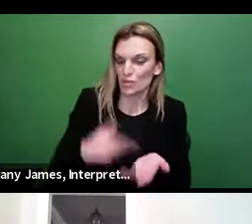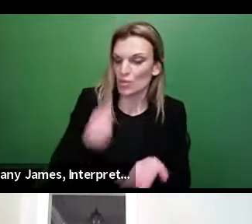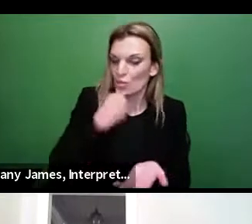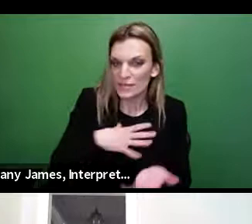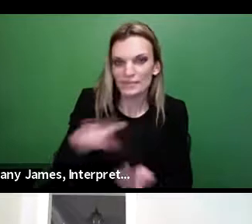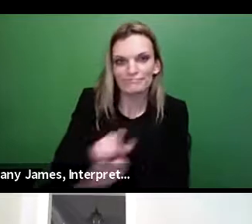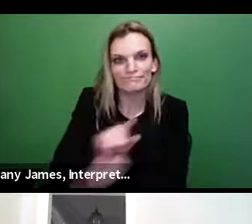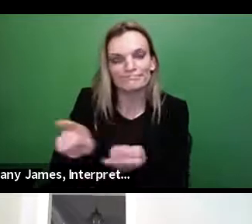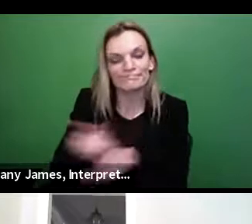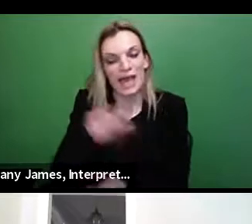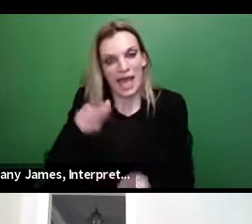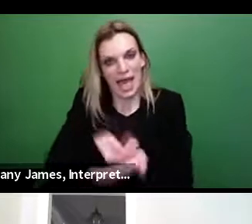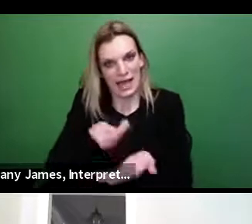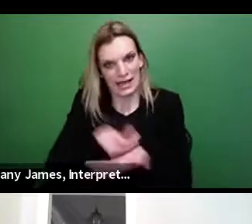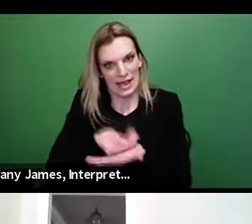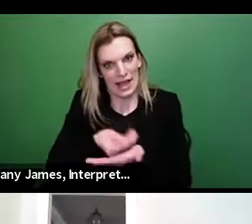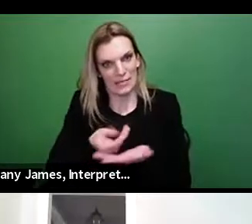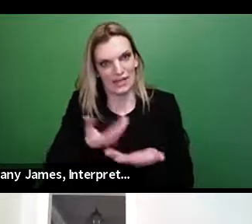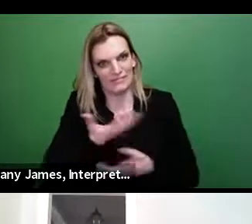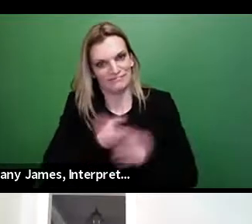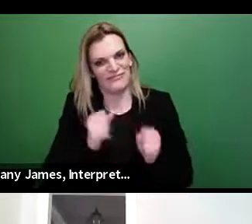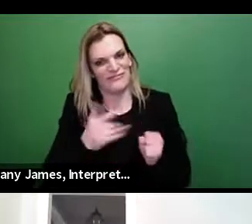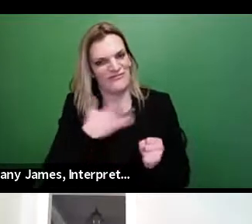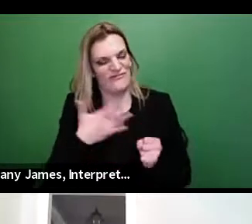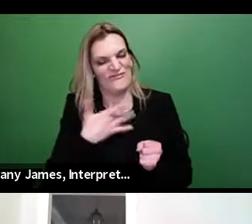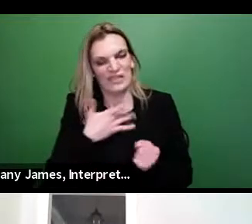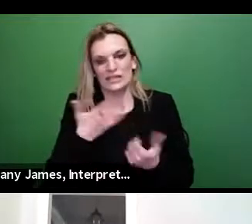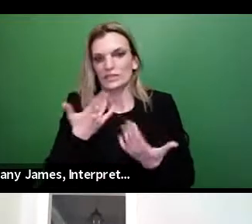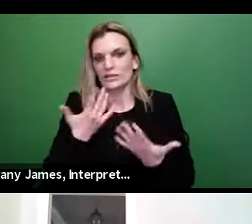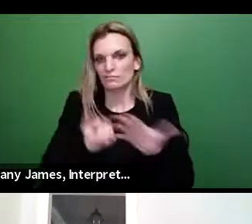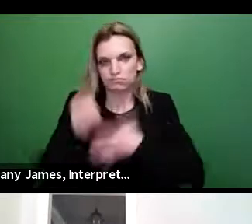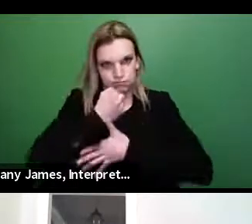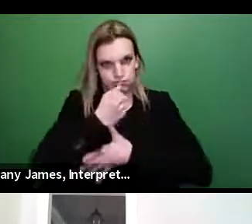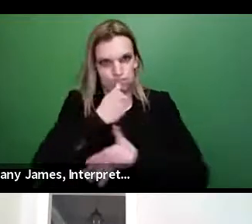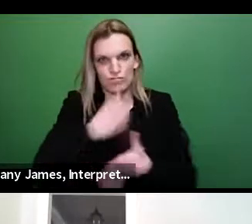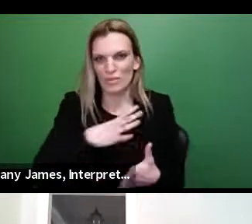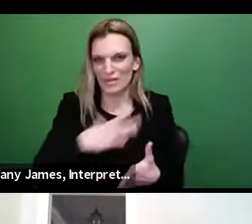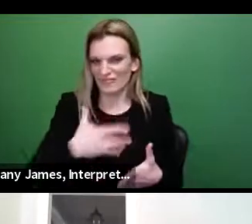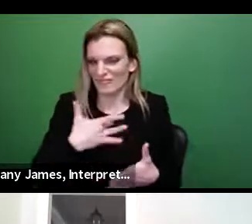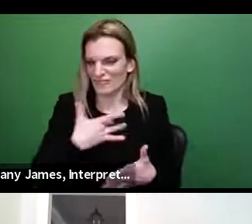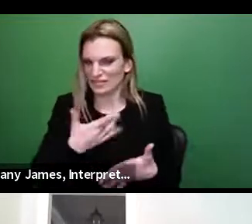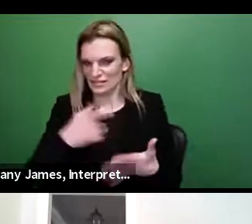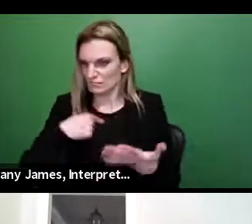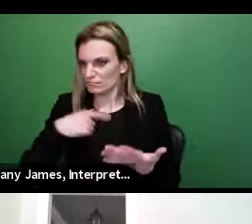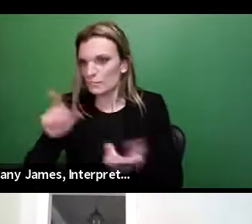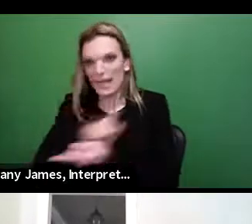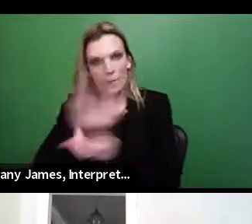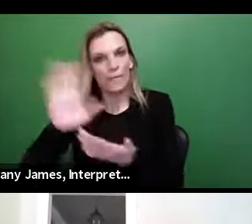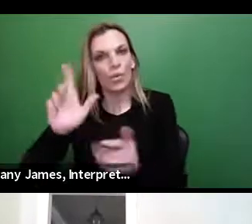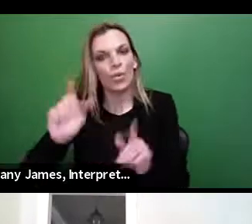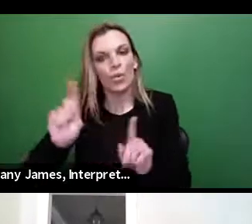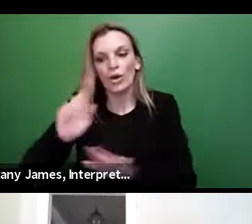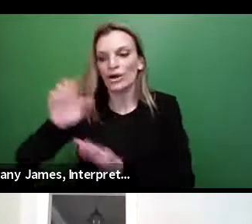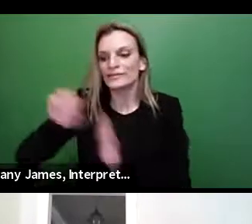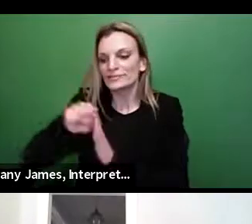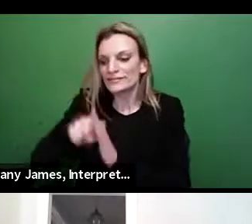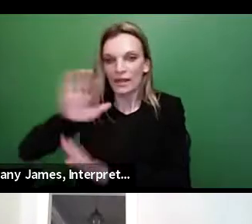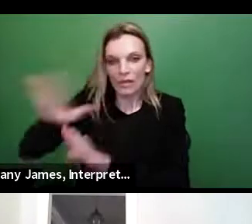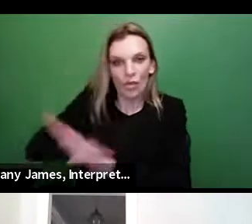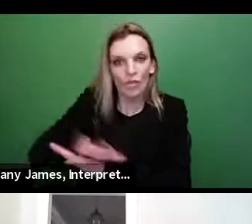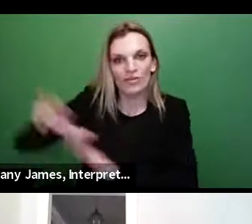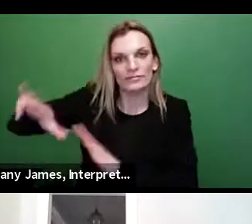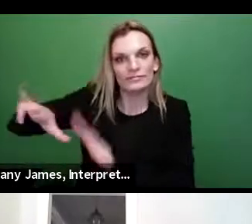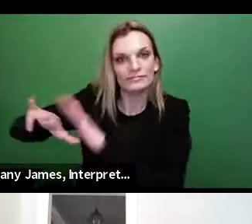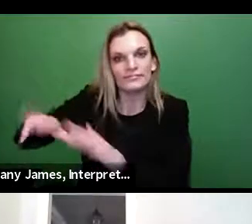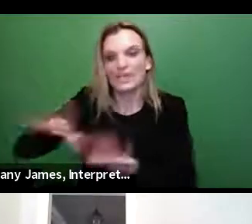economic security issues were always top of mind wherever we went in the state. Childcare, paid sick leave,